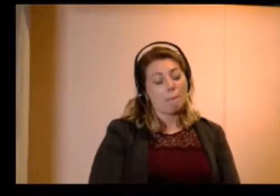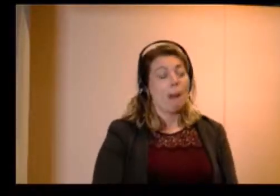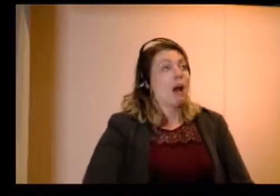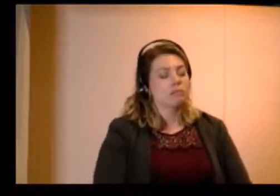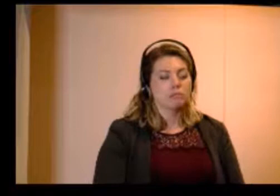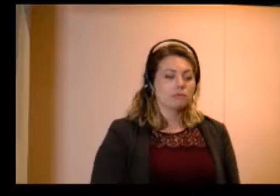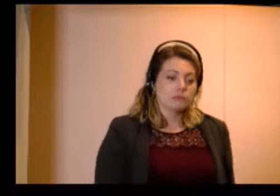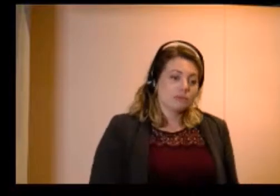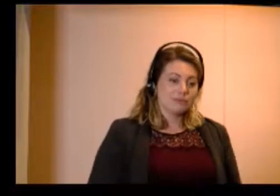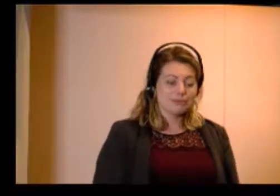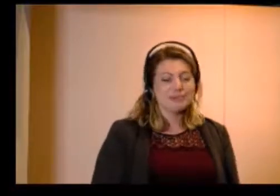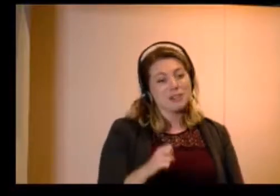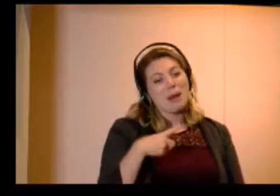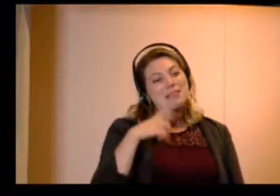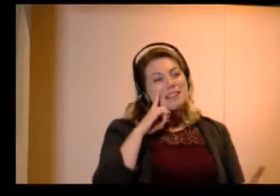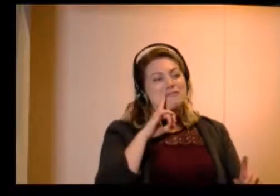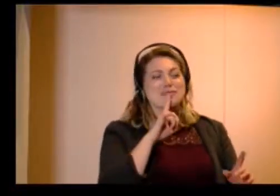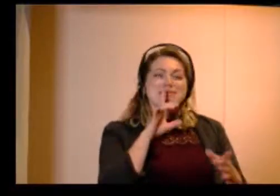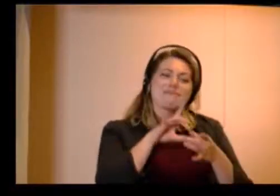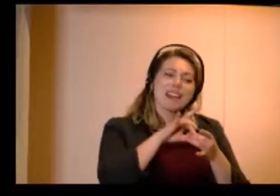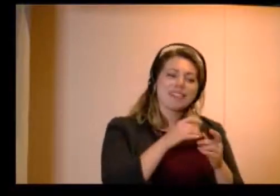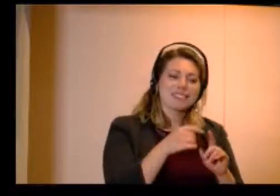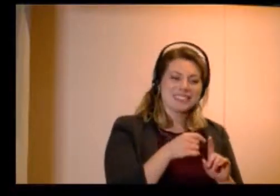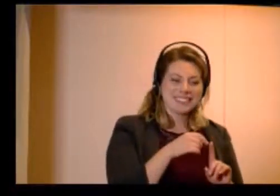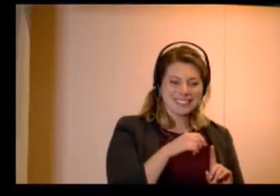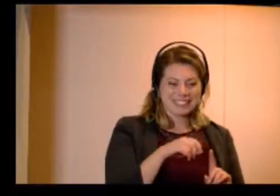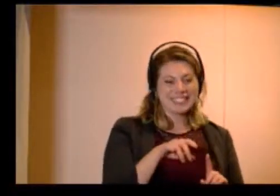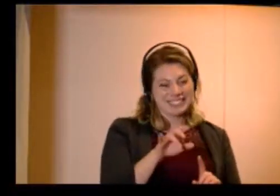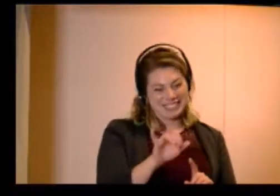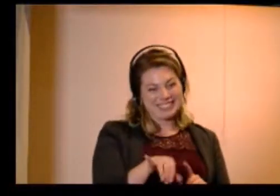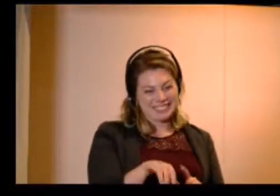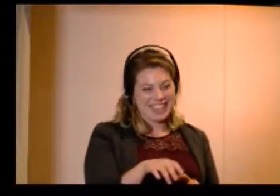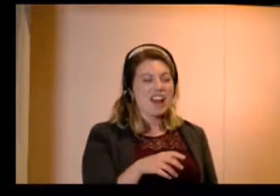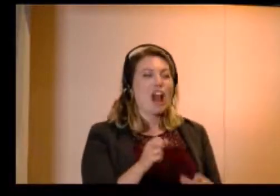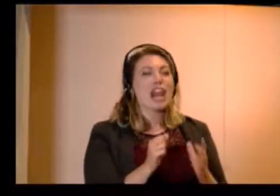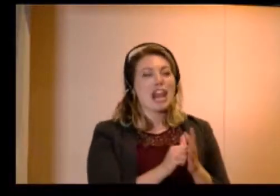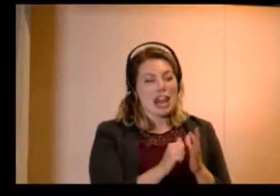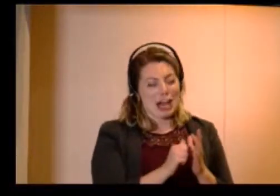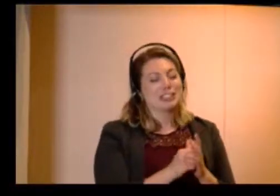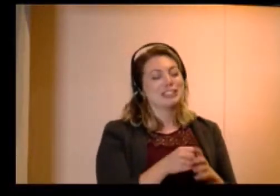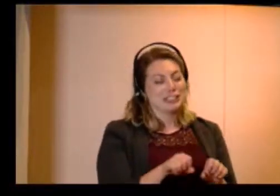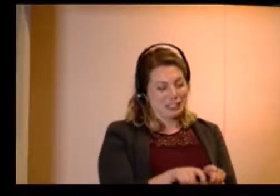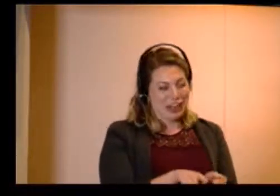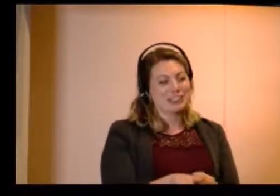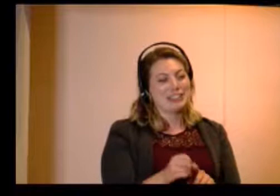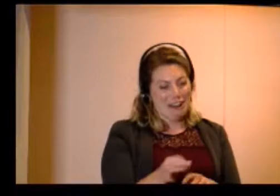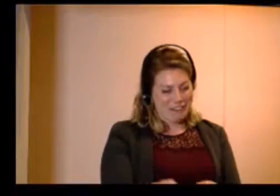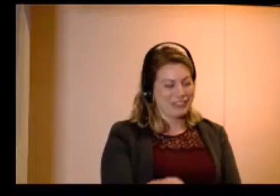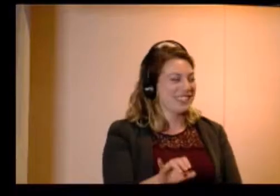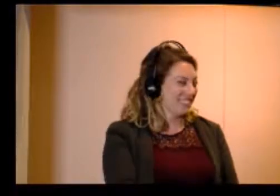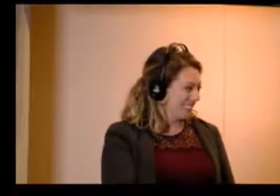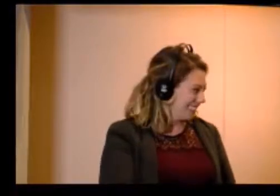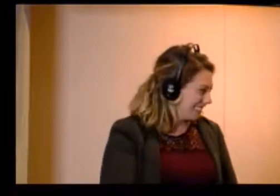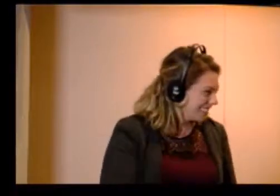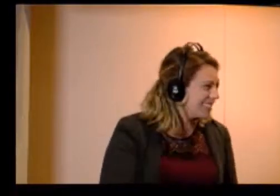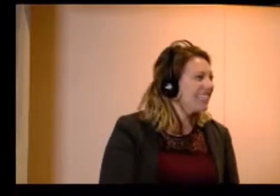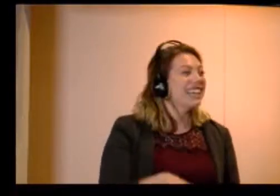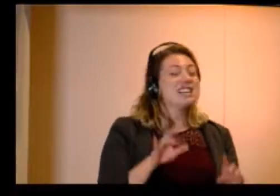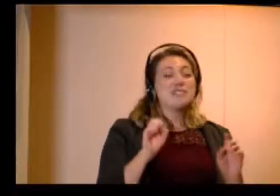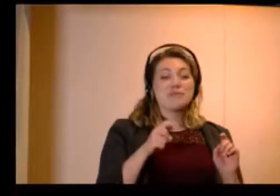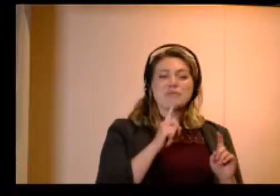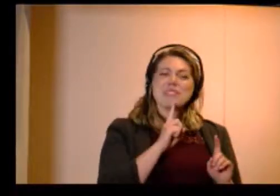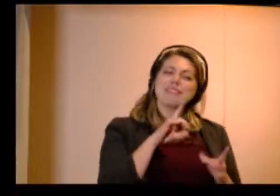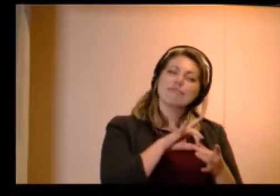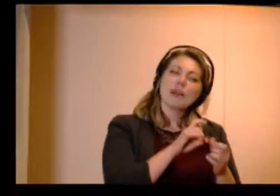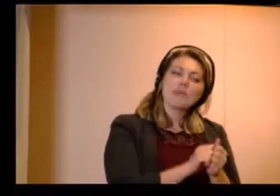came up earlier today. So this is showcasing impact with emerging platforms. So let's get right into